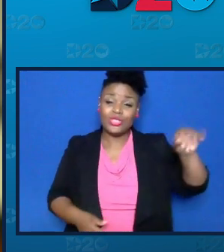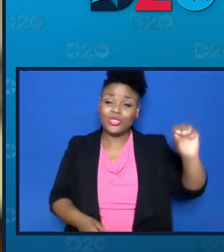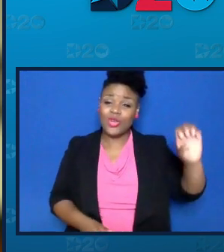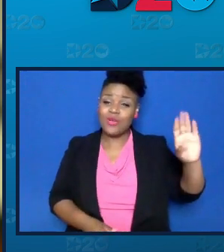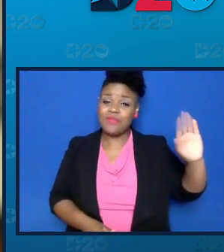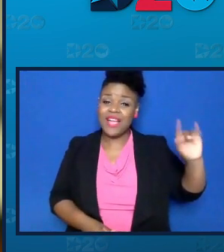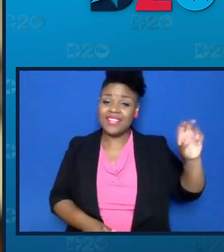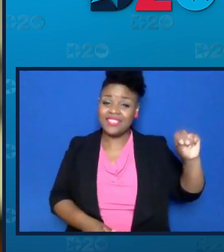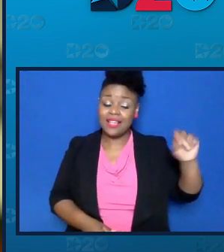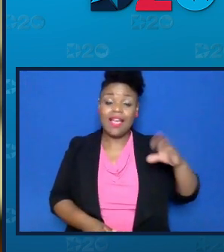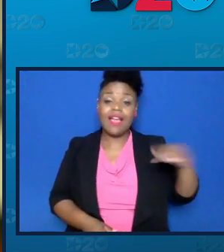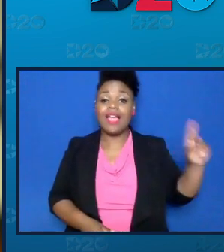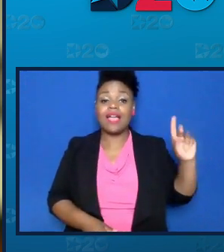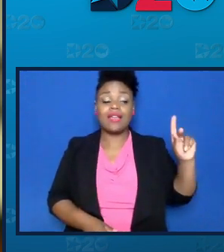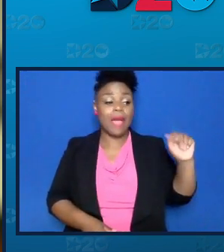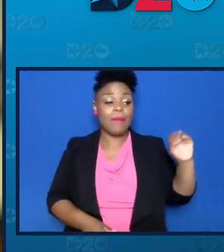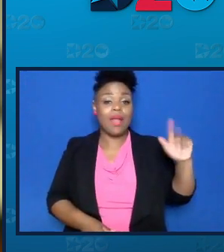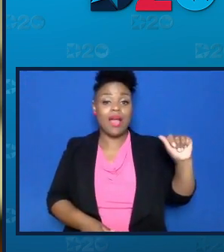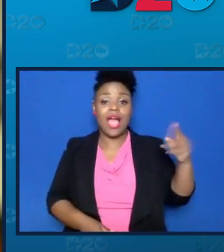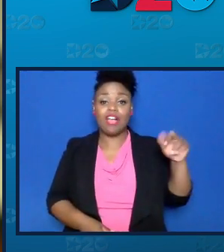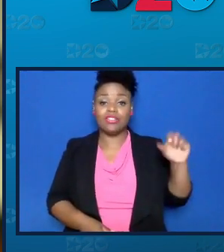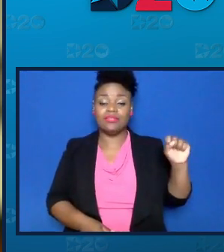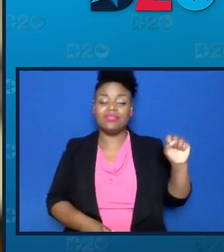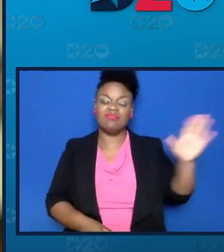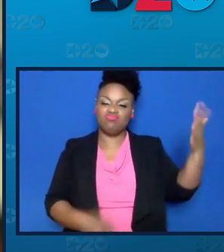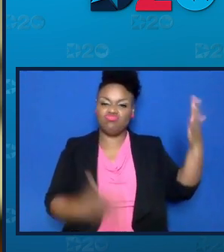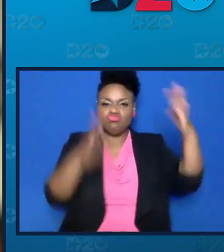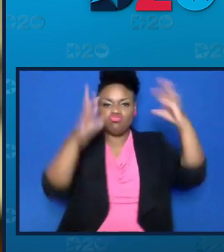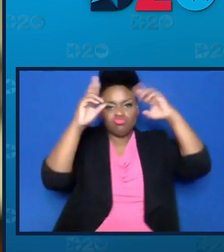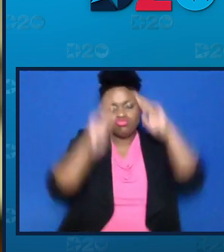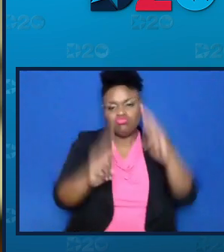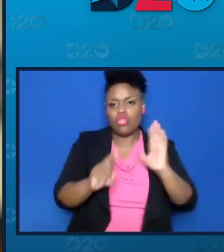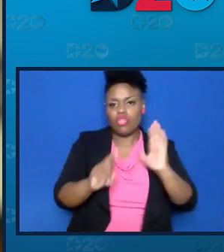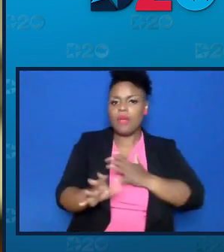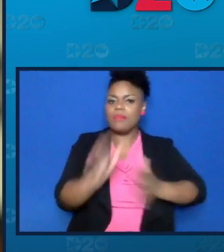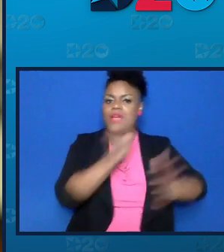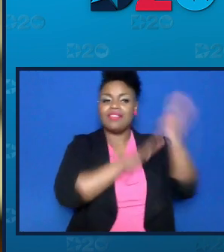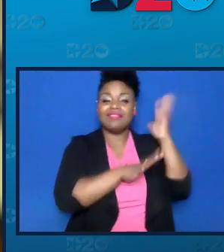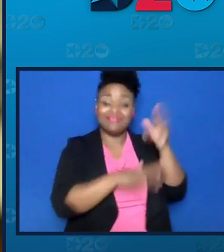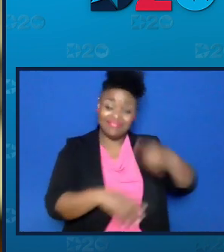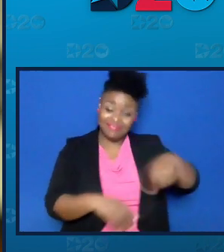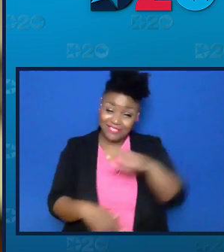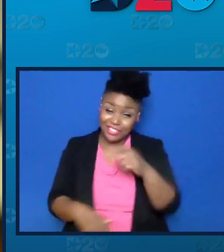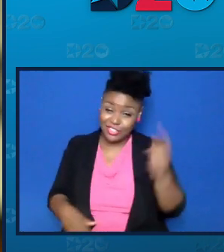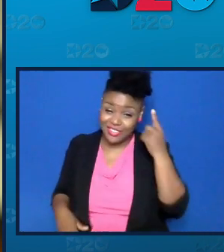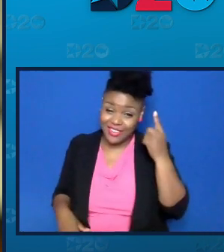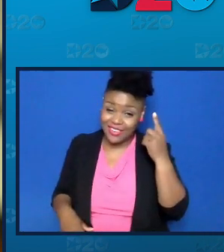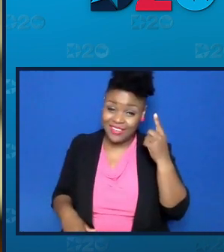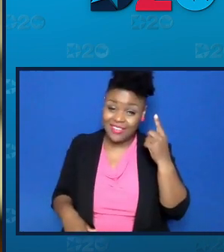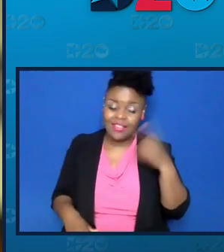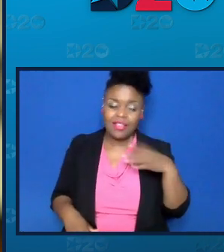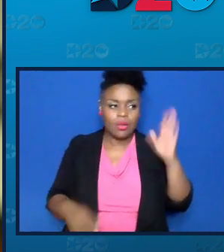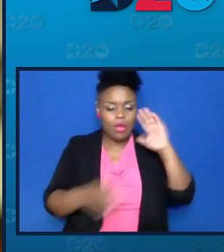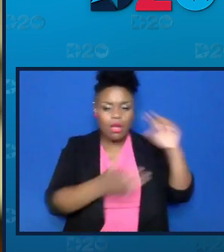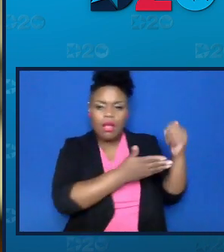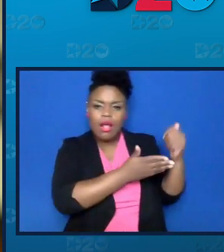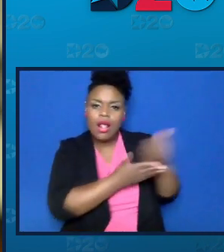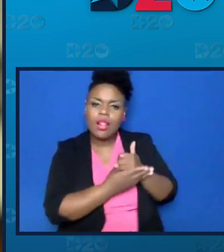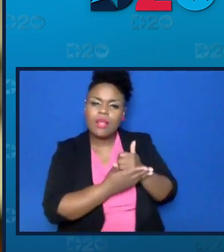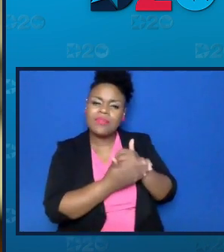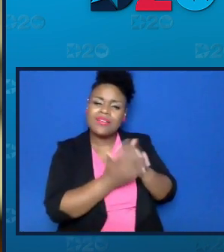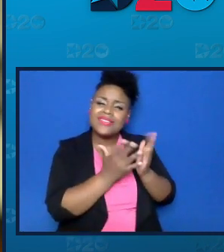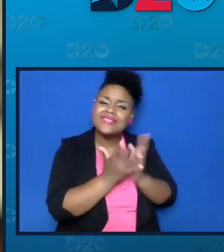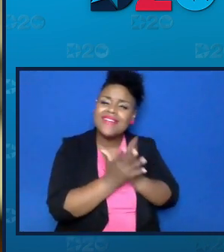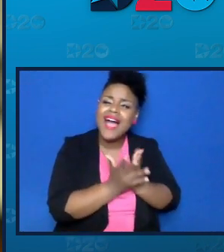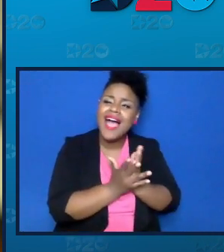past and understand our present. They will see us through this crisis of leadership that is plaguing our country, and they will help us